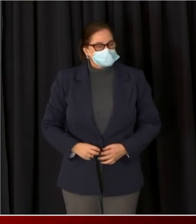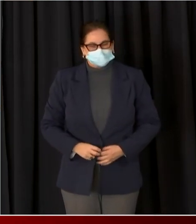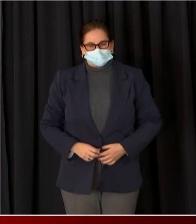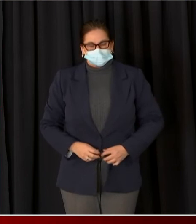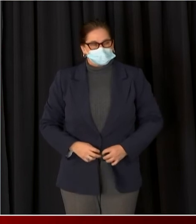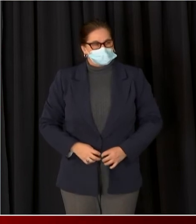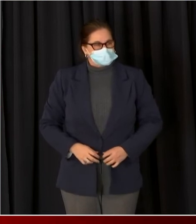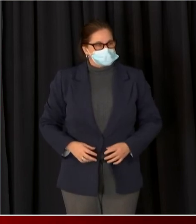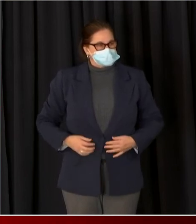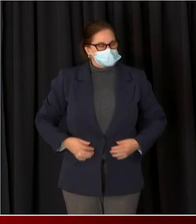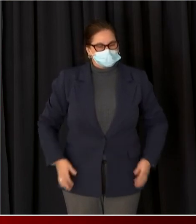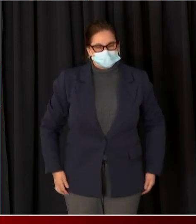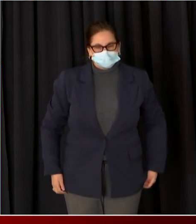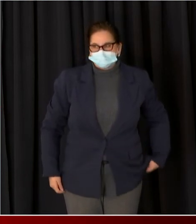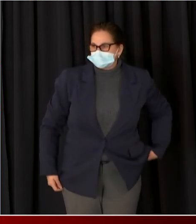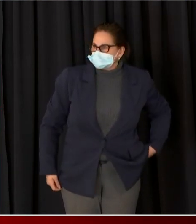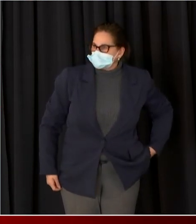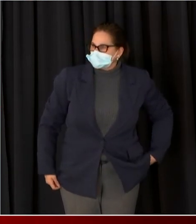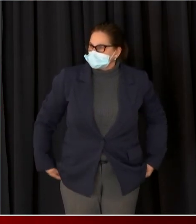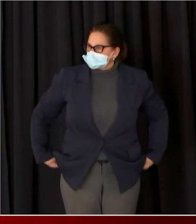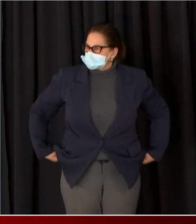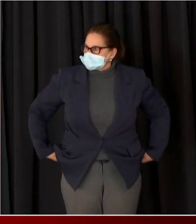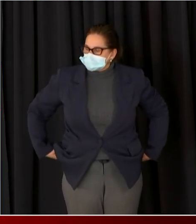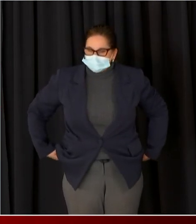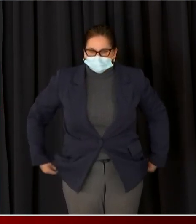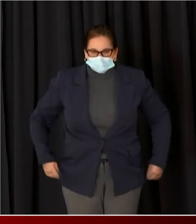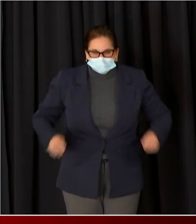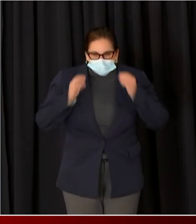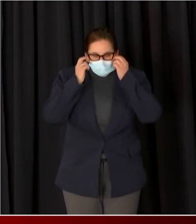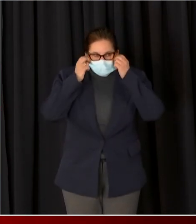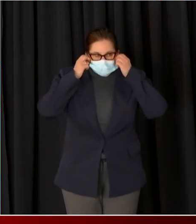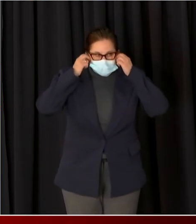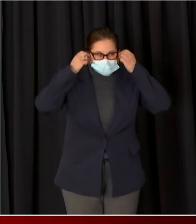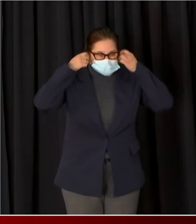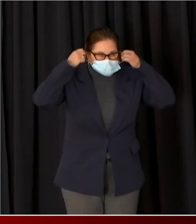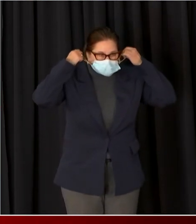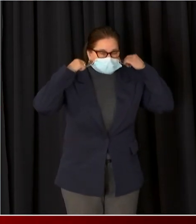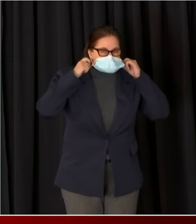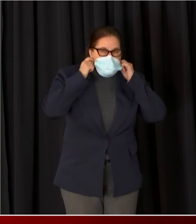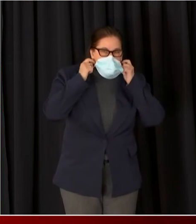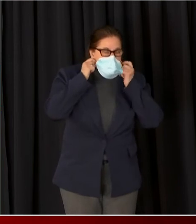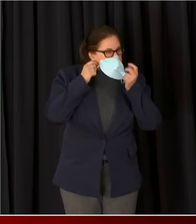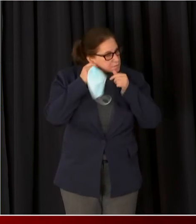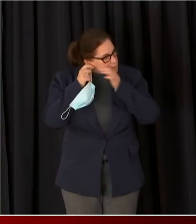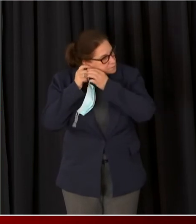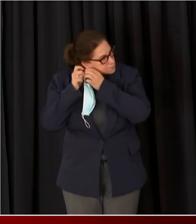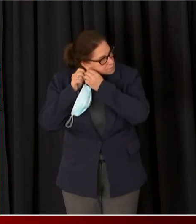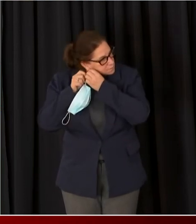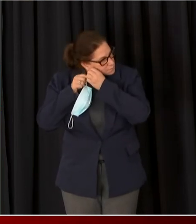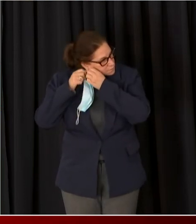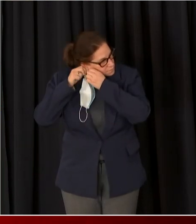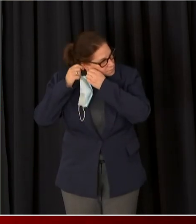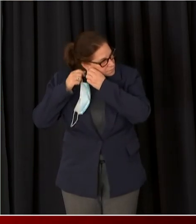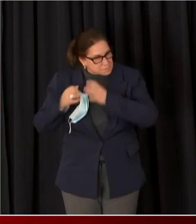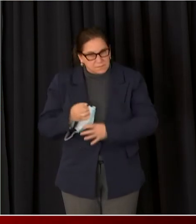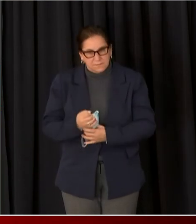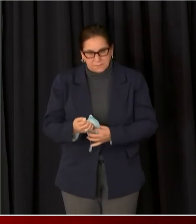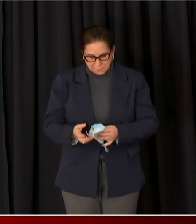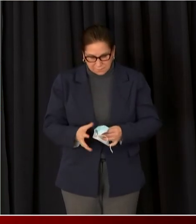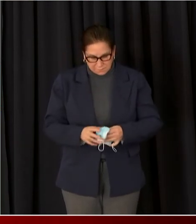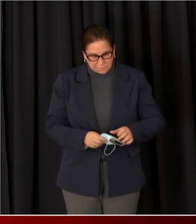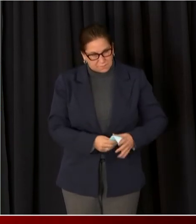And now, we bring you the following live press announcement from DC Mayor Muriel Bowser. Our regularly scheduled program will